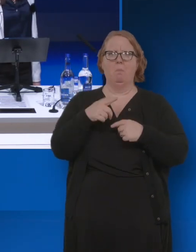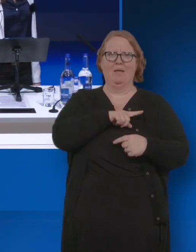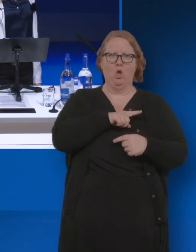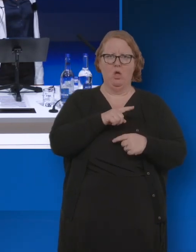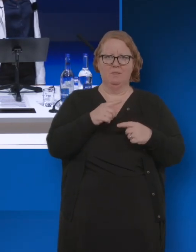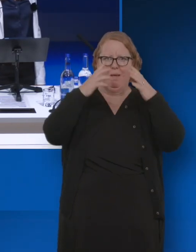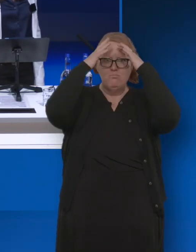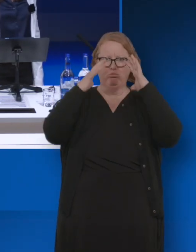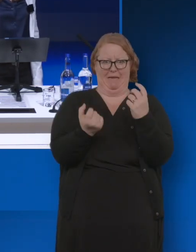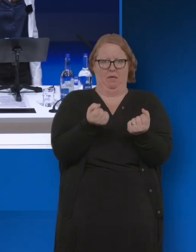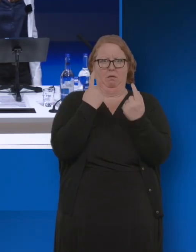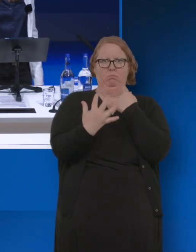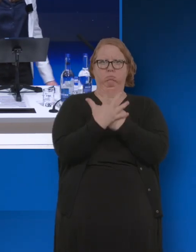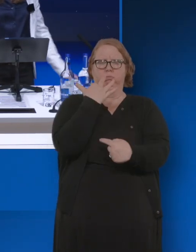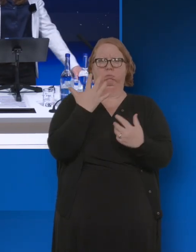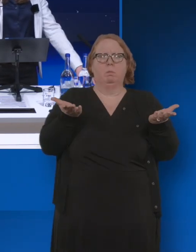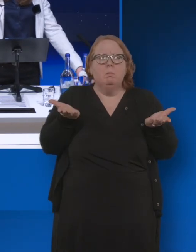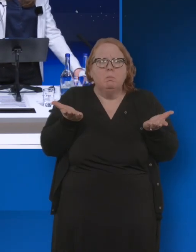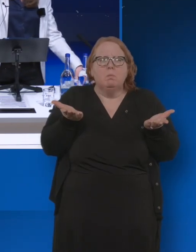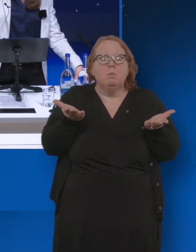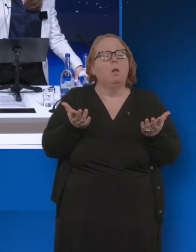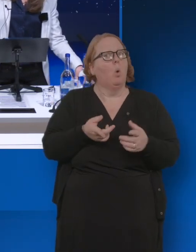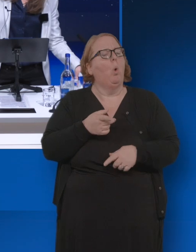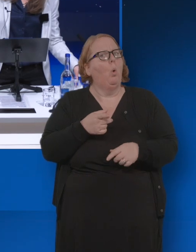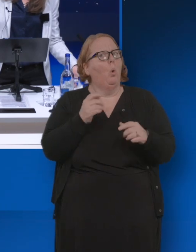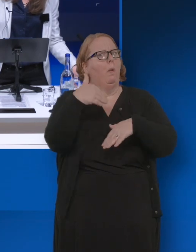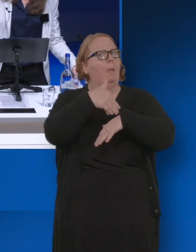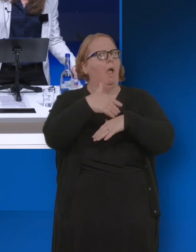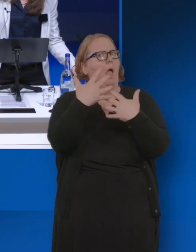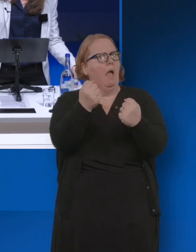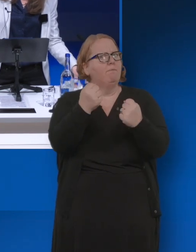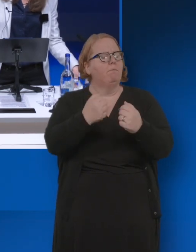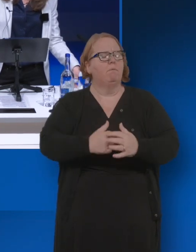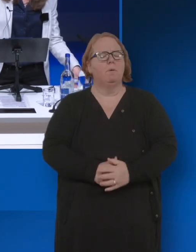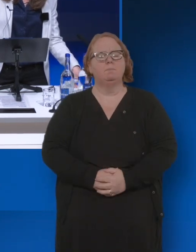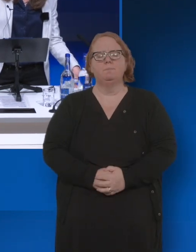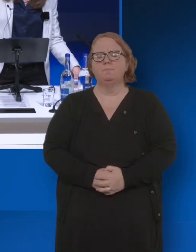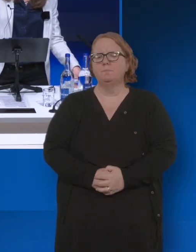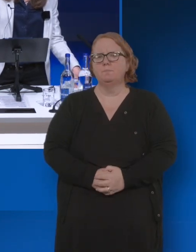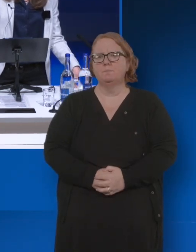from those things? There are significant implications of this view.